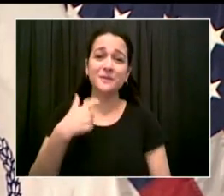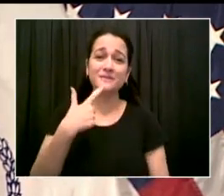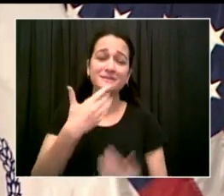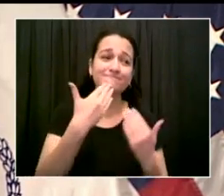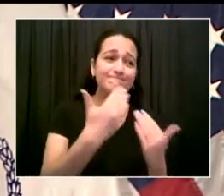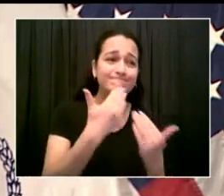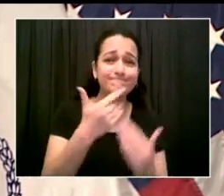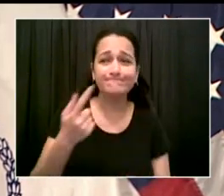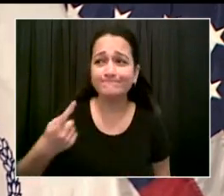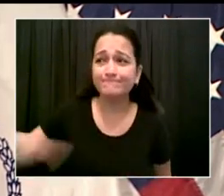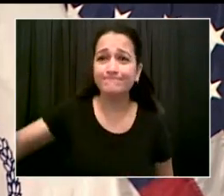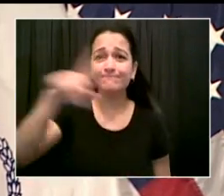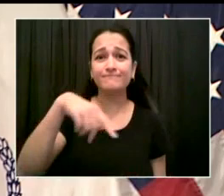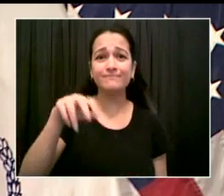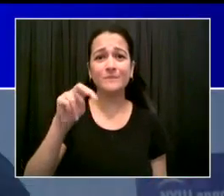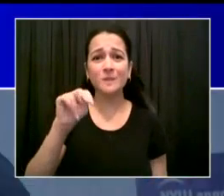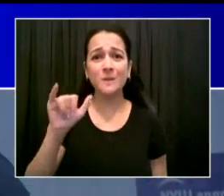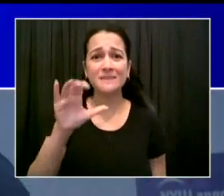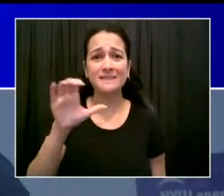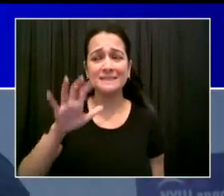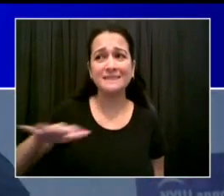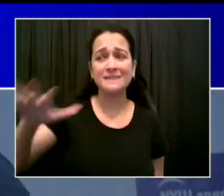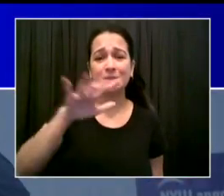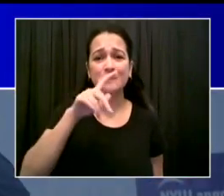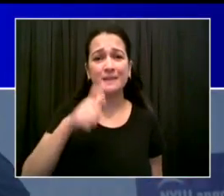heroes. As of today,